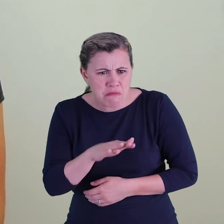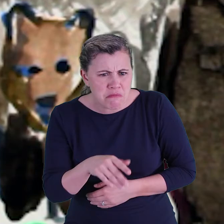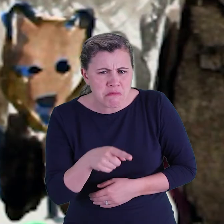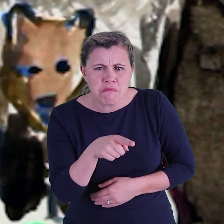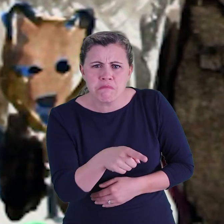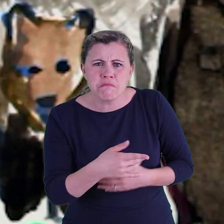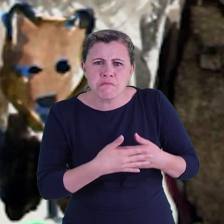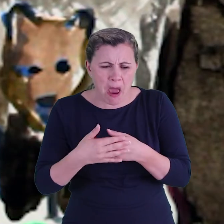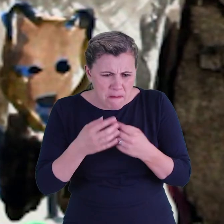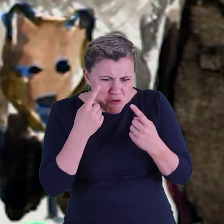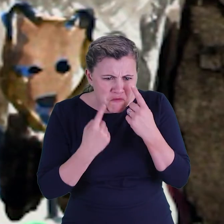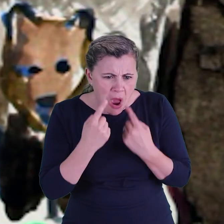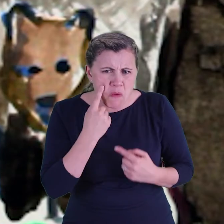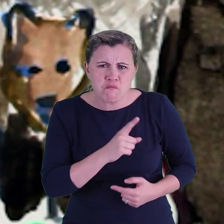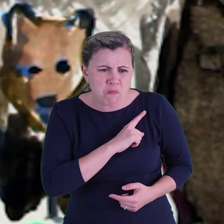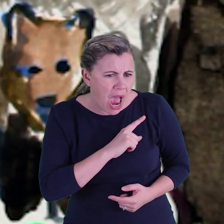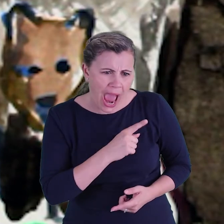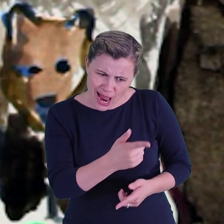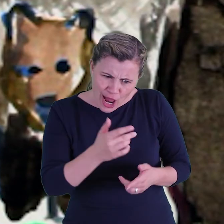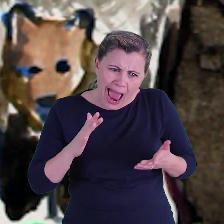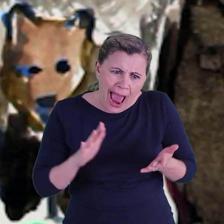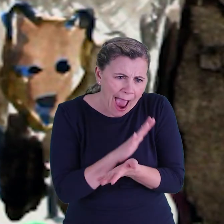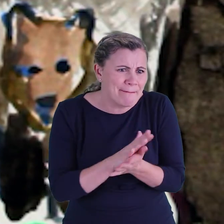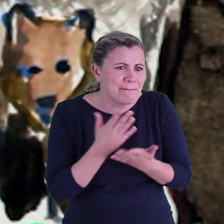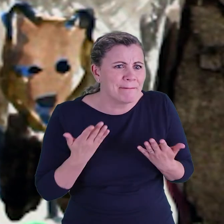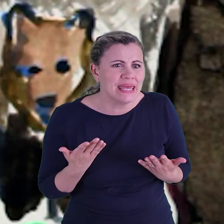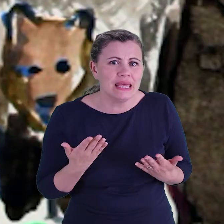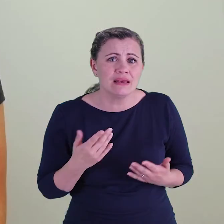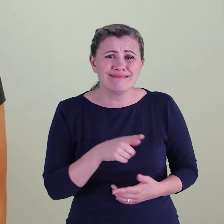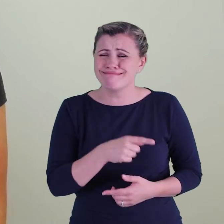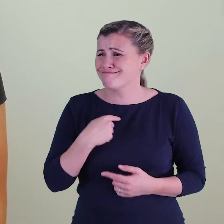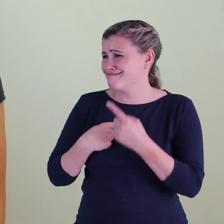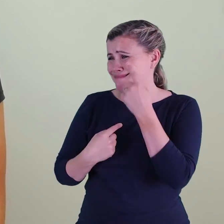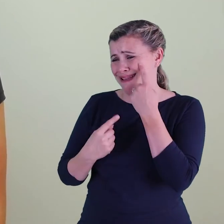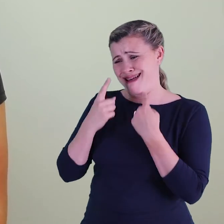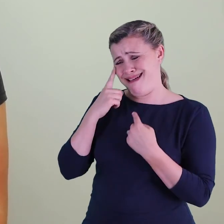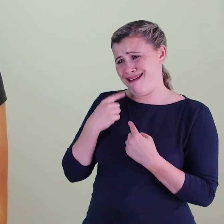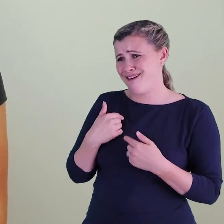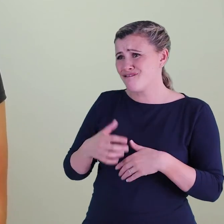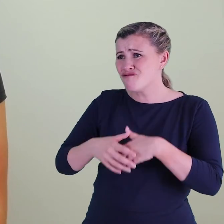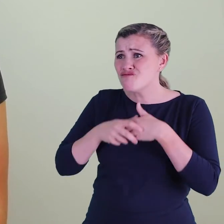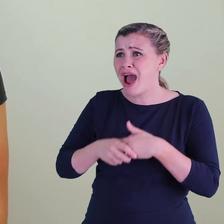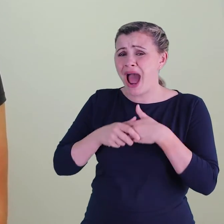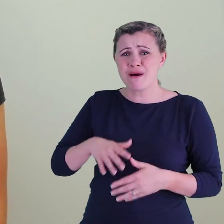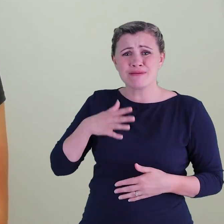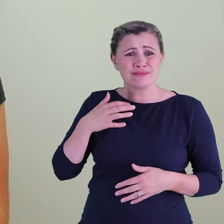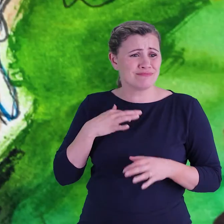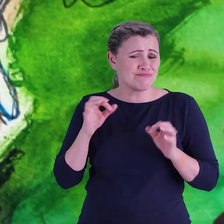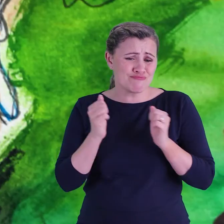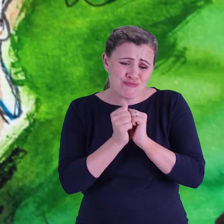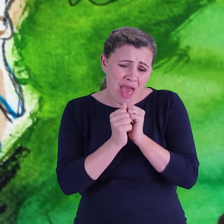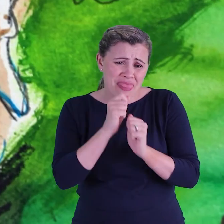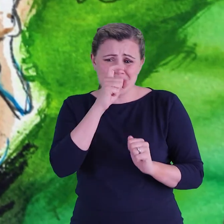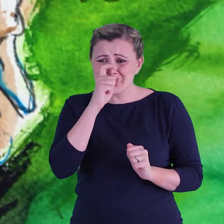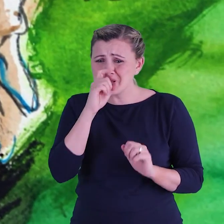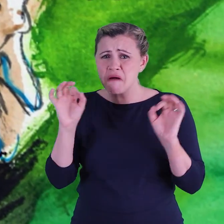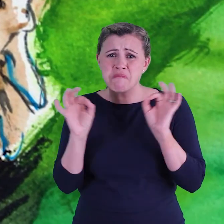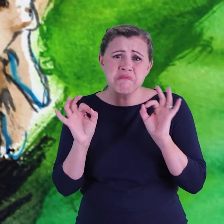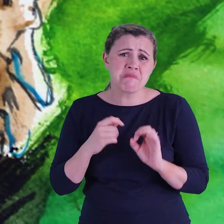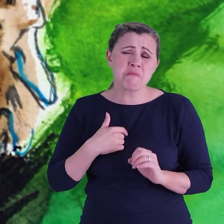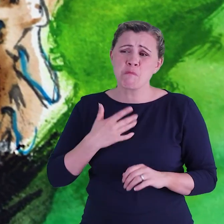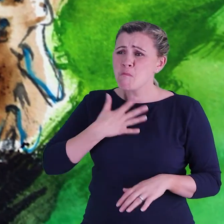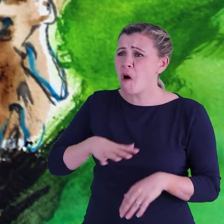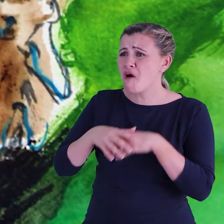her head. Oh, what a fearsome thief. But Baby Bear was sad as he watched her run